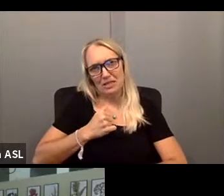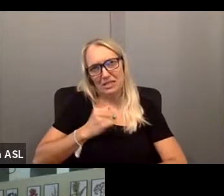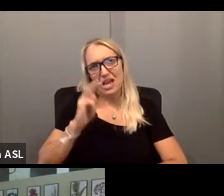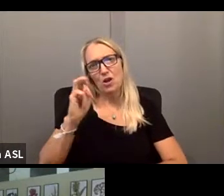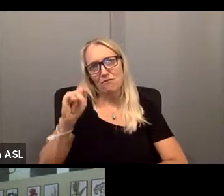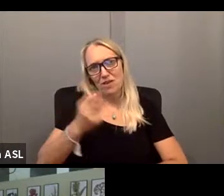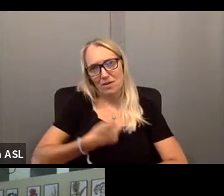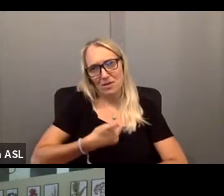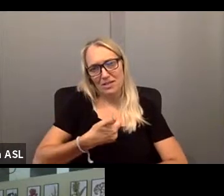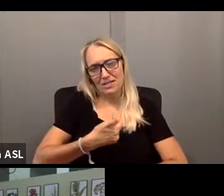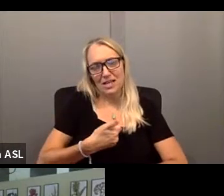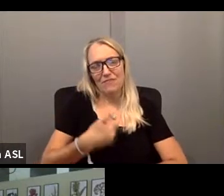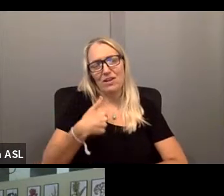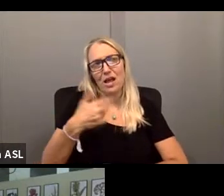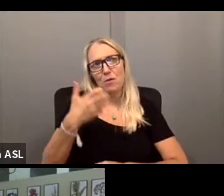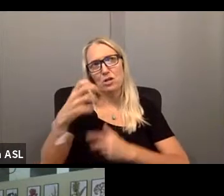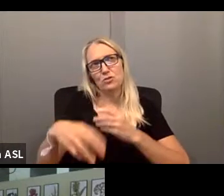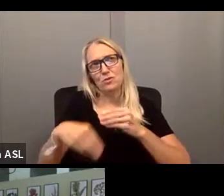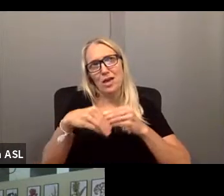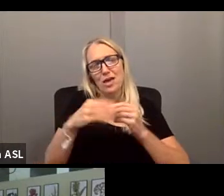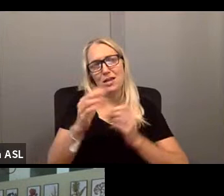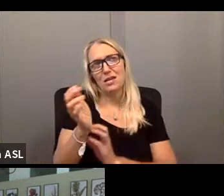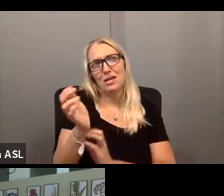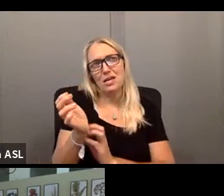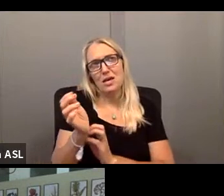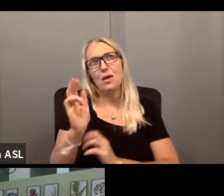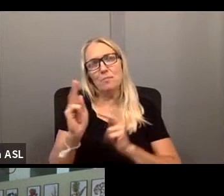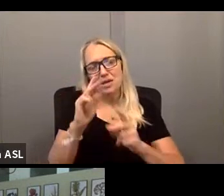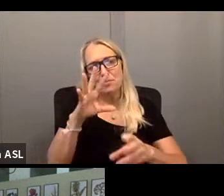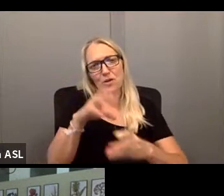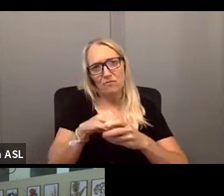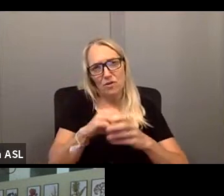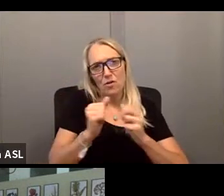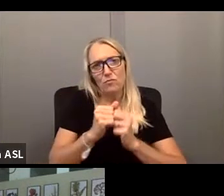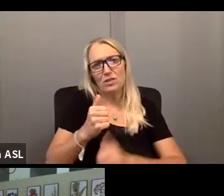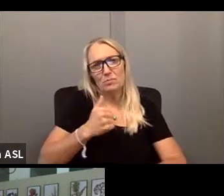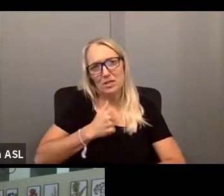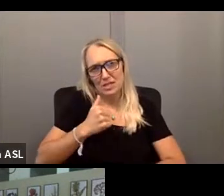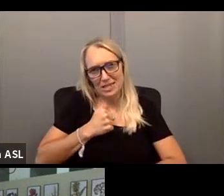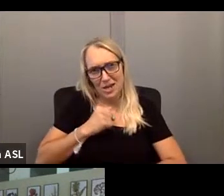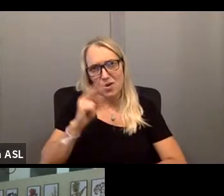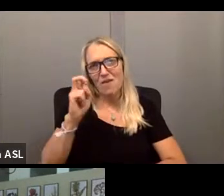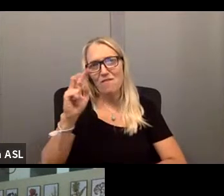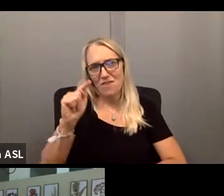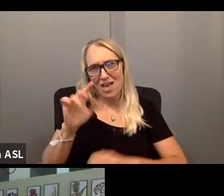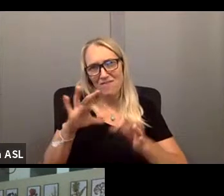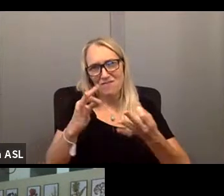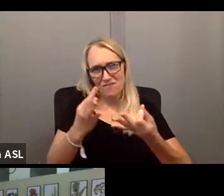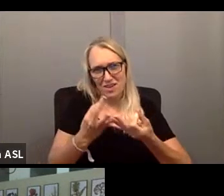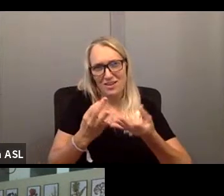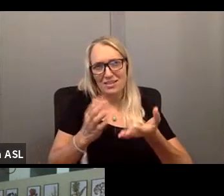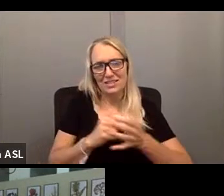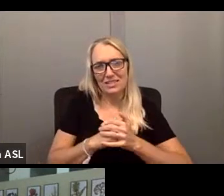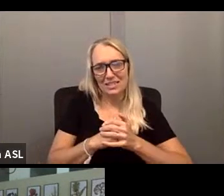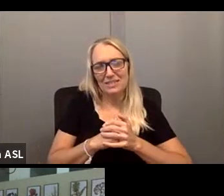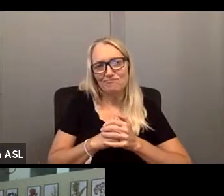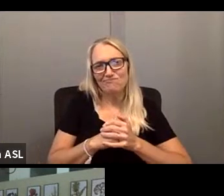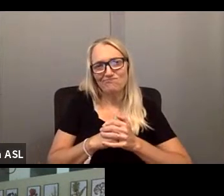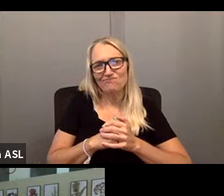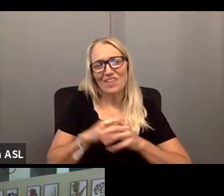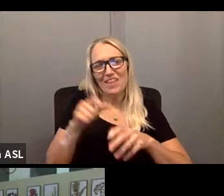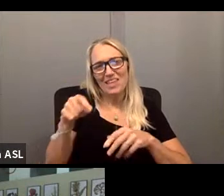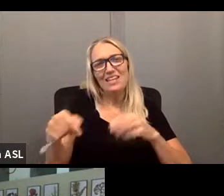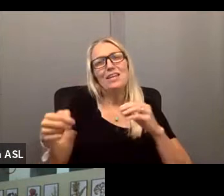thought, people in the military and veteran families, the fact is they do need